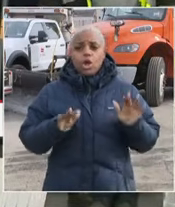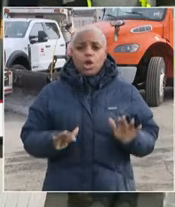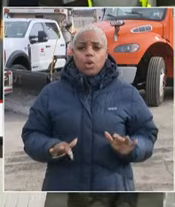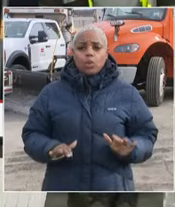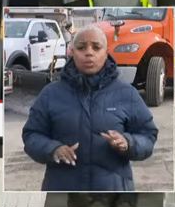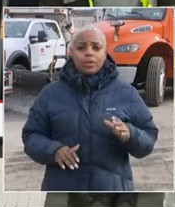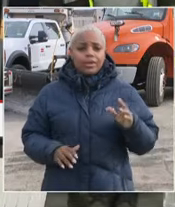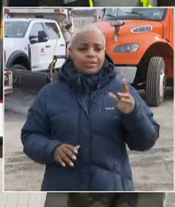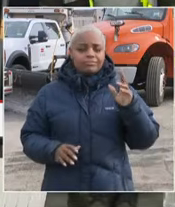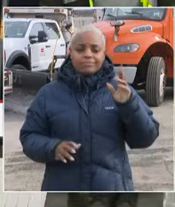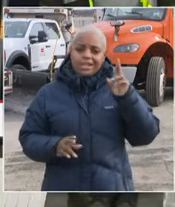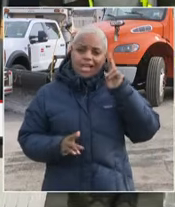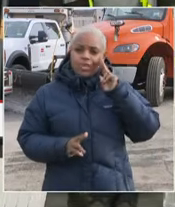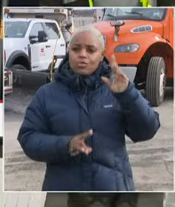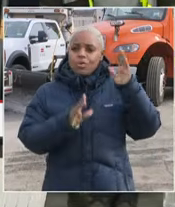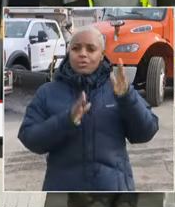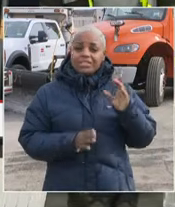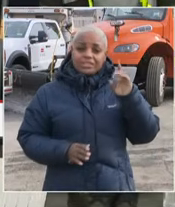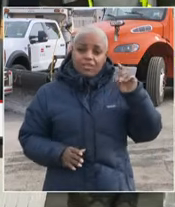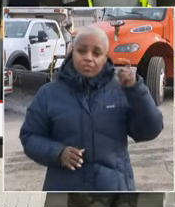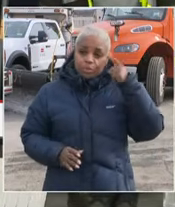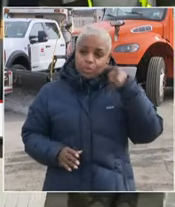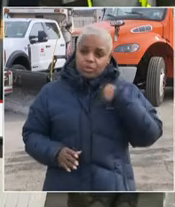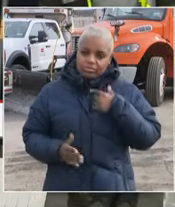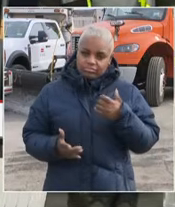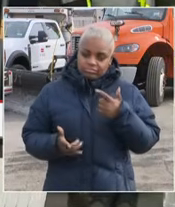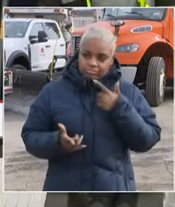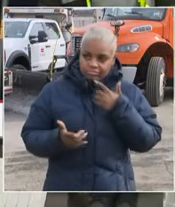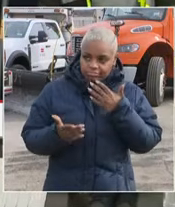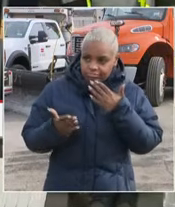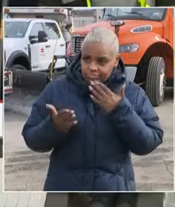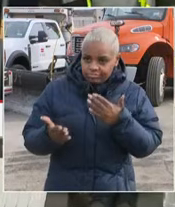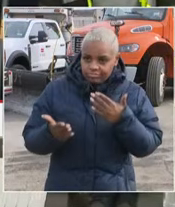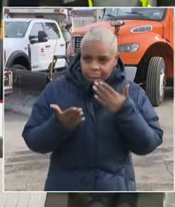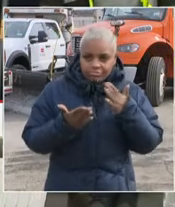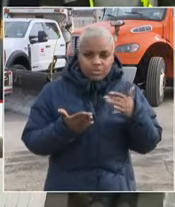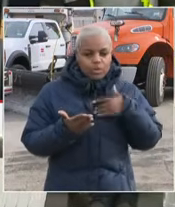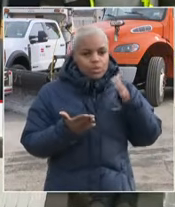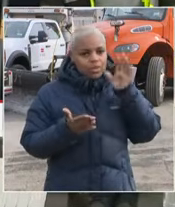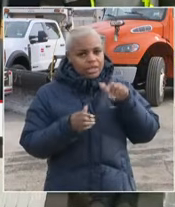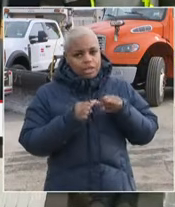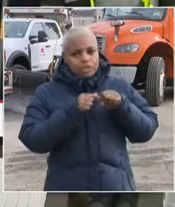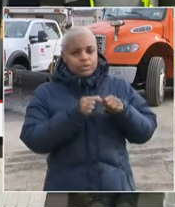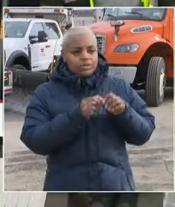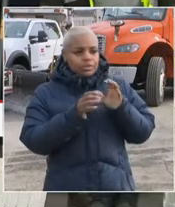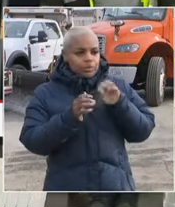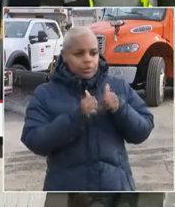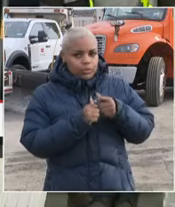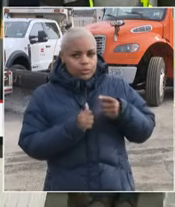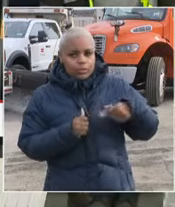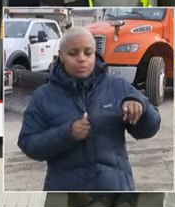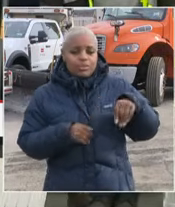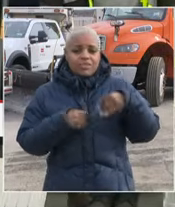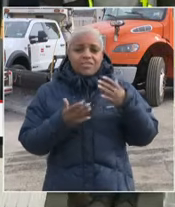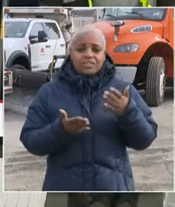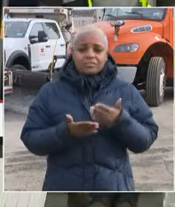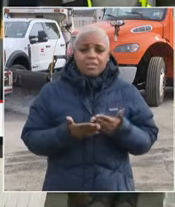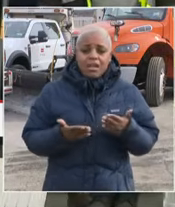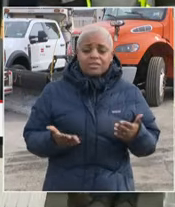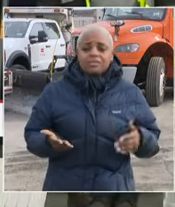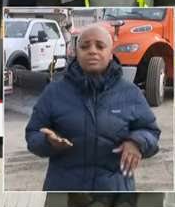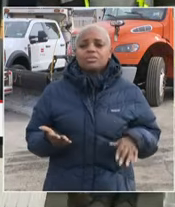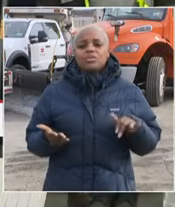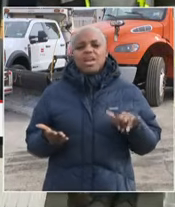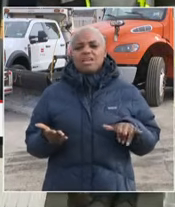to know that we will continue to communicate with you to get supplies out, and you should expect to